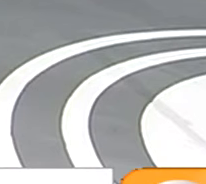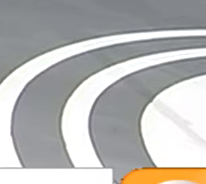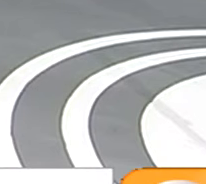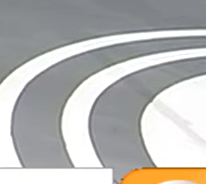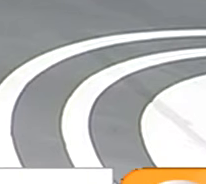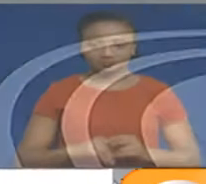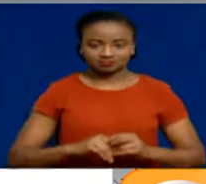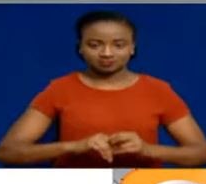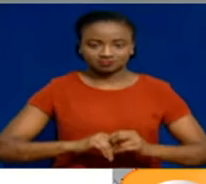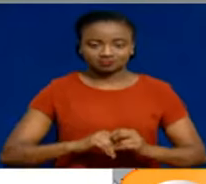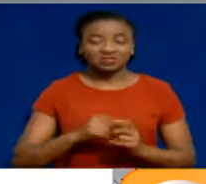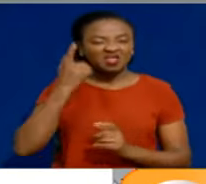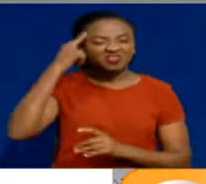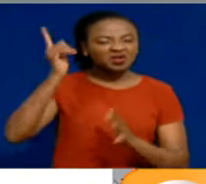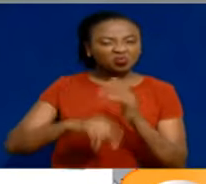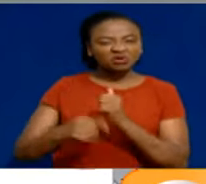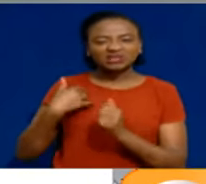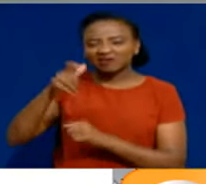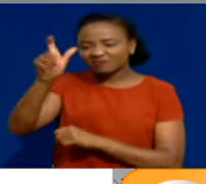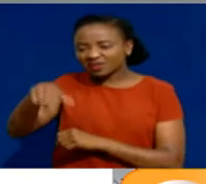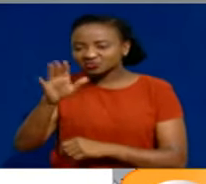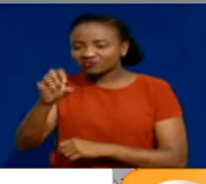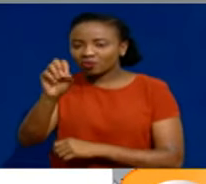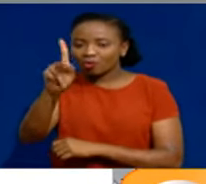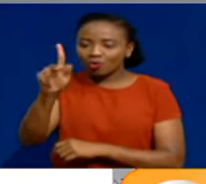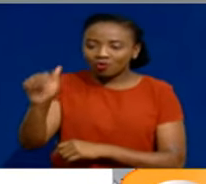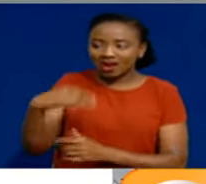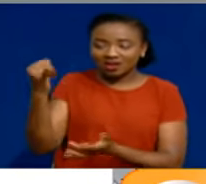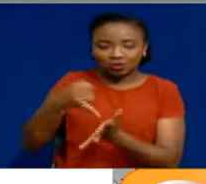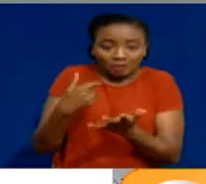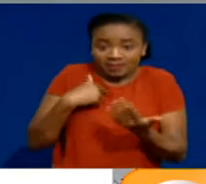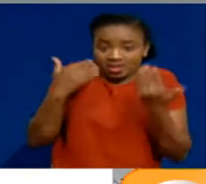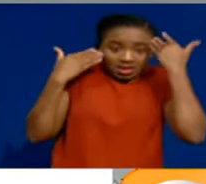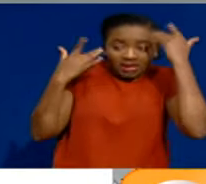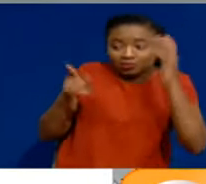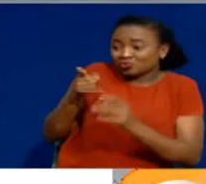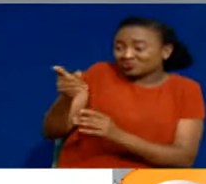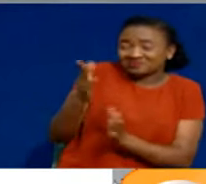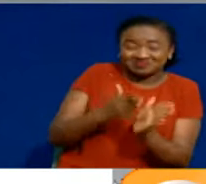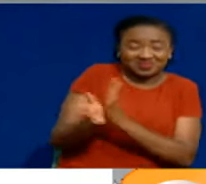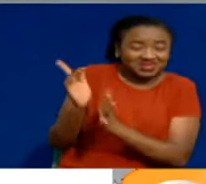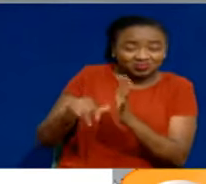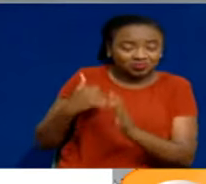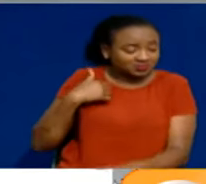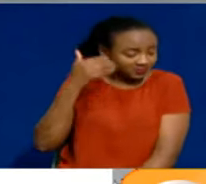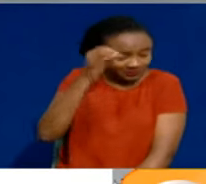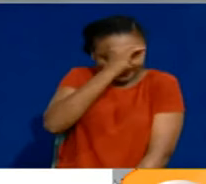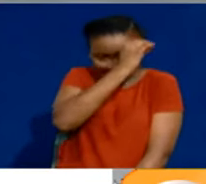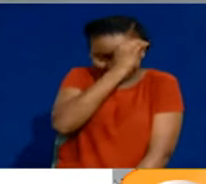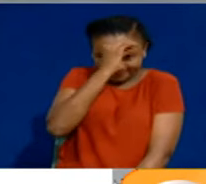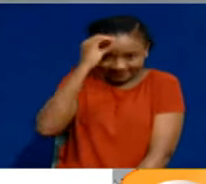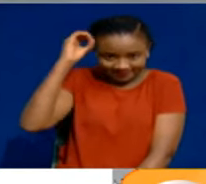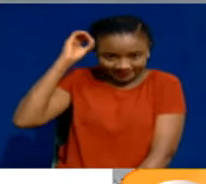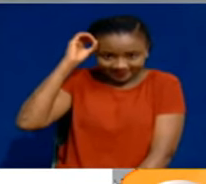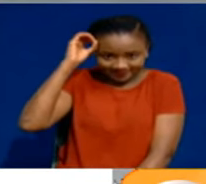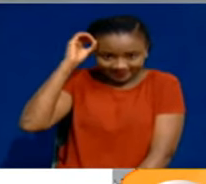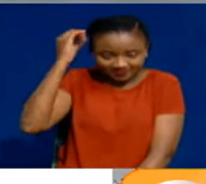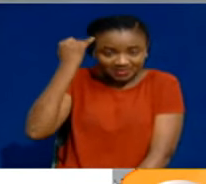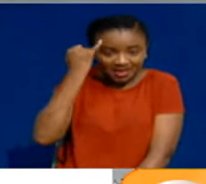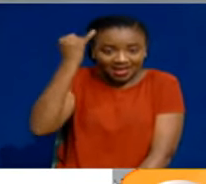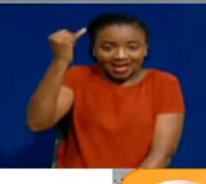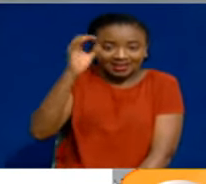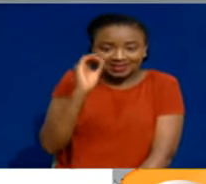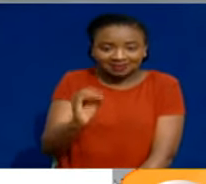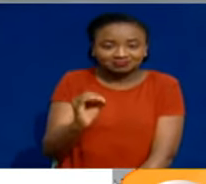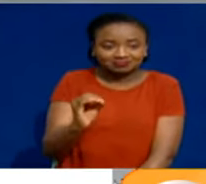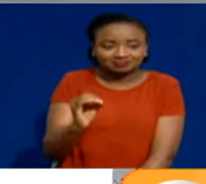Will anyone, Musalia Mudavadi, Kalonzo Musyoka? I don't know what they are up to now, if you asked me. You don't know what they're up to? I don't know. I wrote to